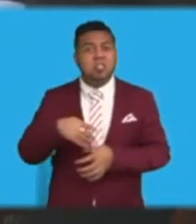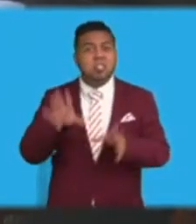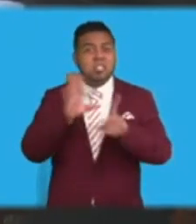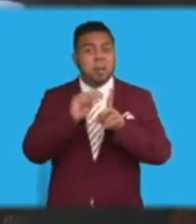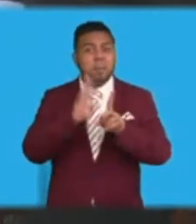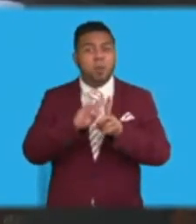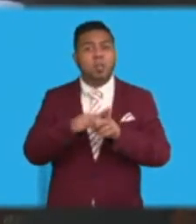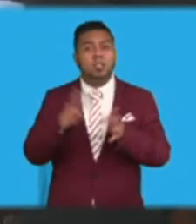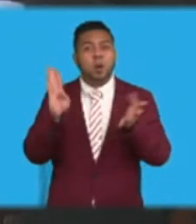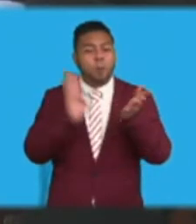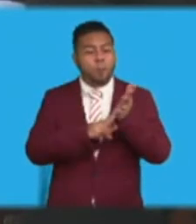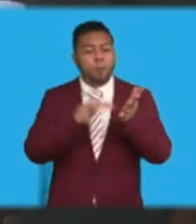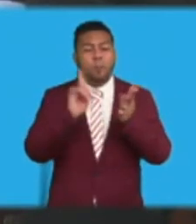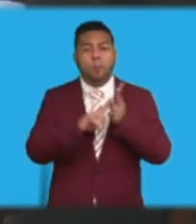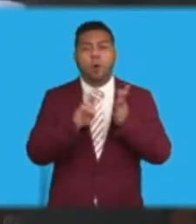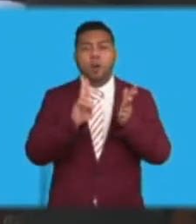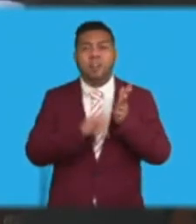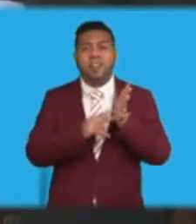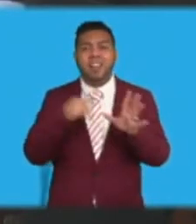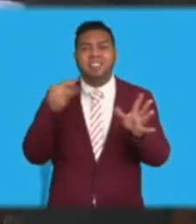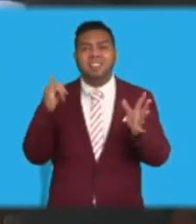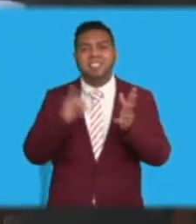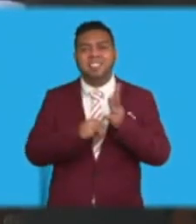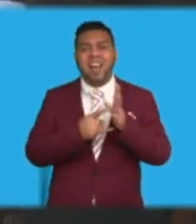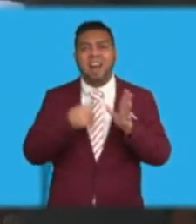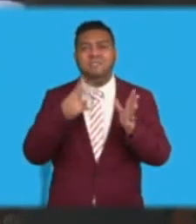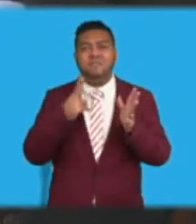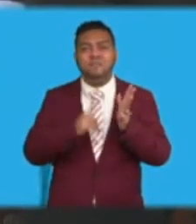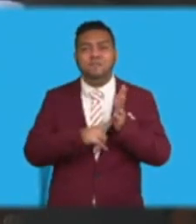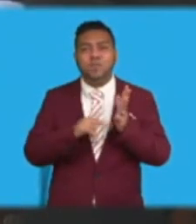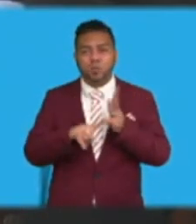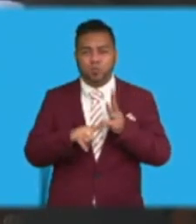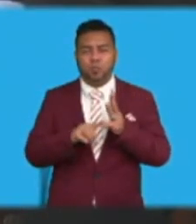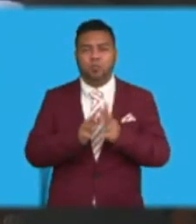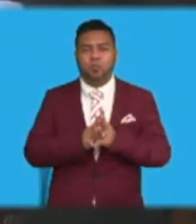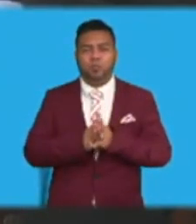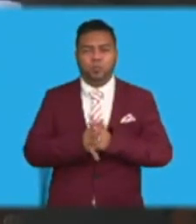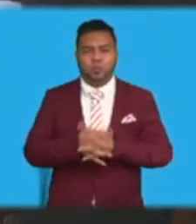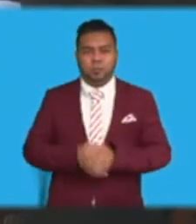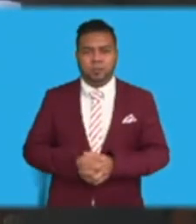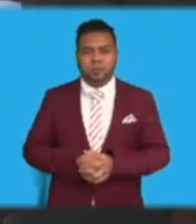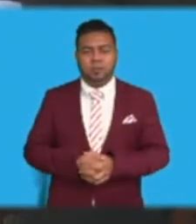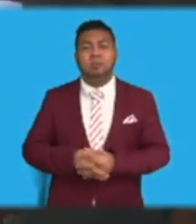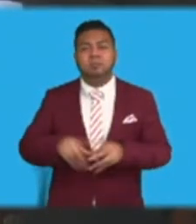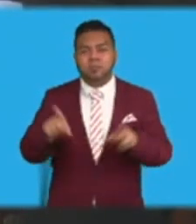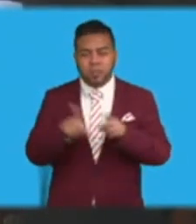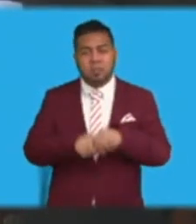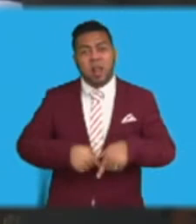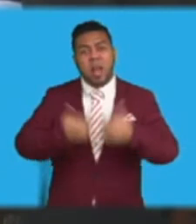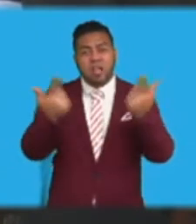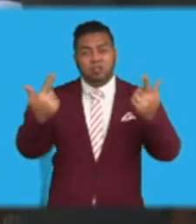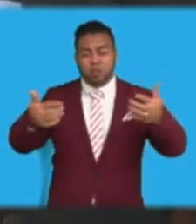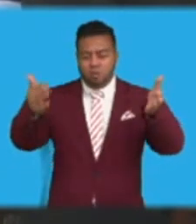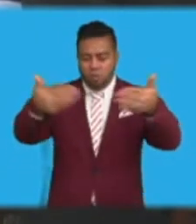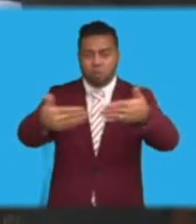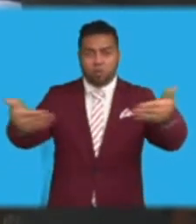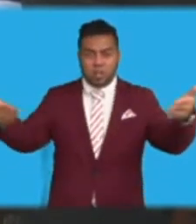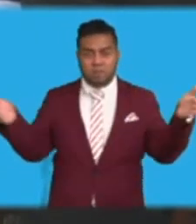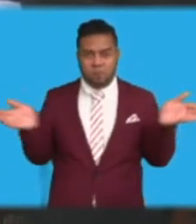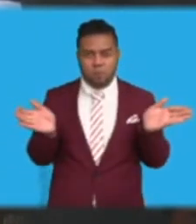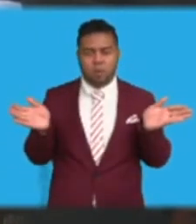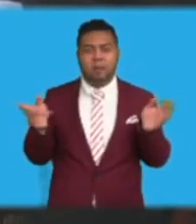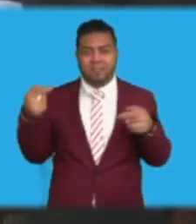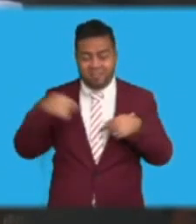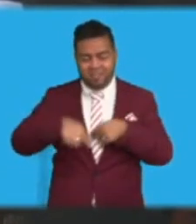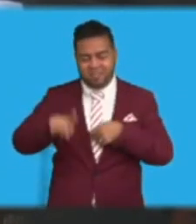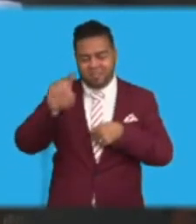Dam, which is both the tallest and largest dam in Fiji, which holds the largest reservoir in the country. The primary purpose of the dam